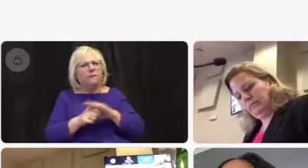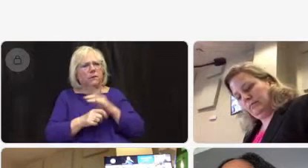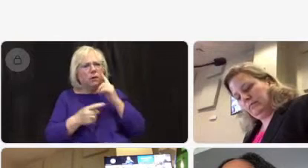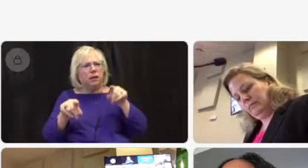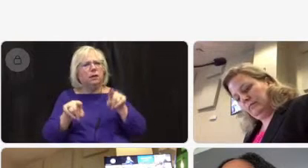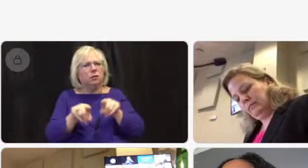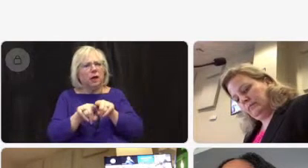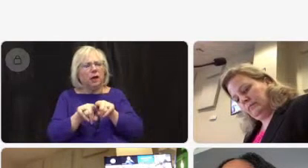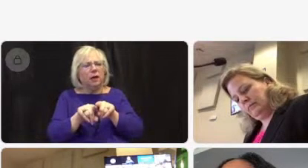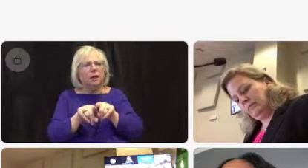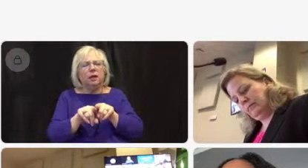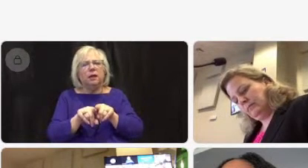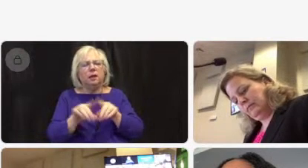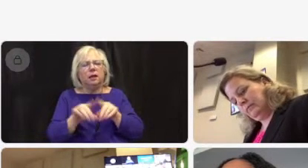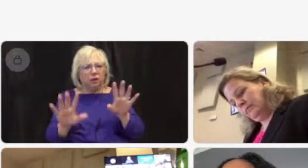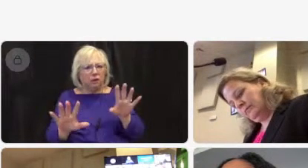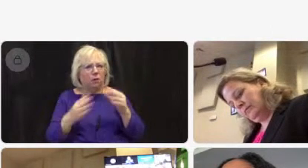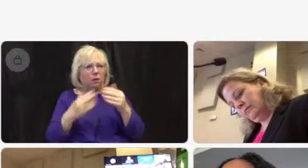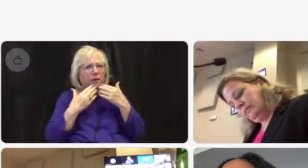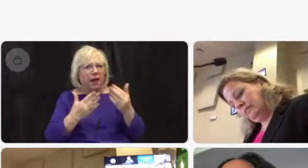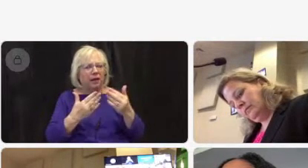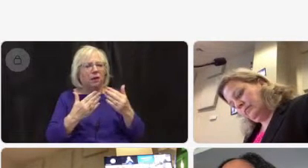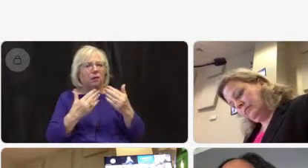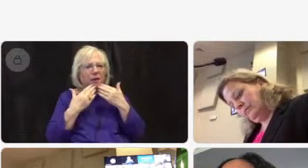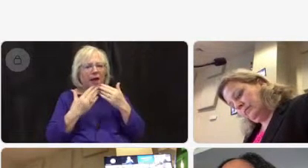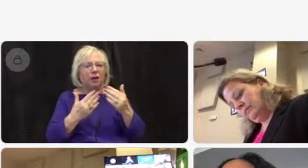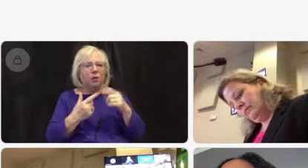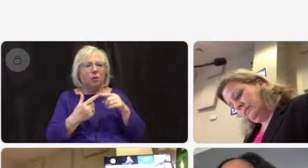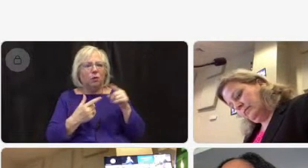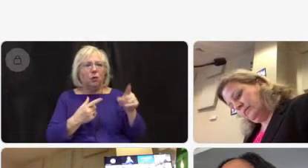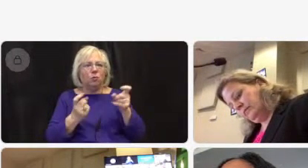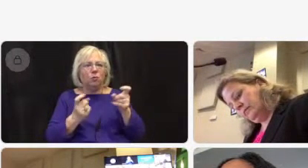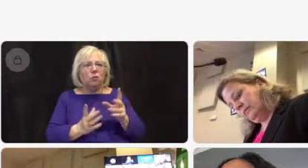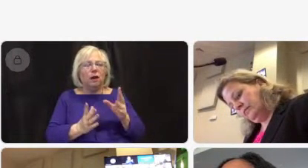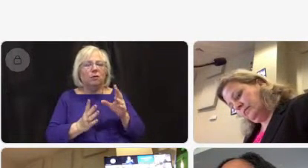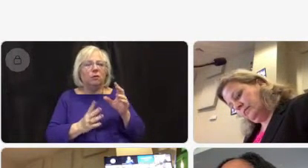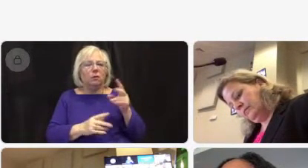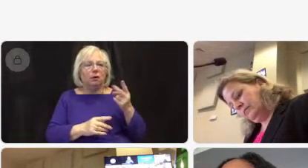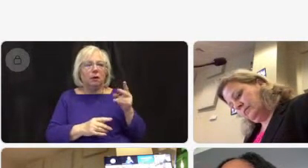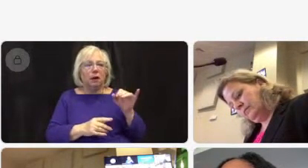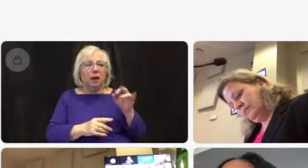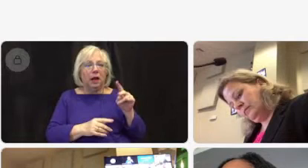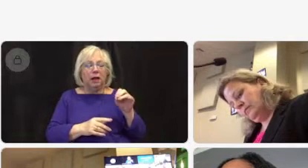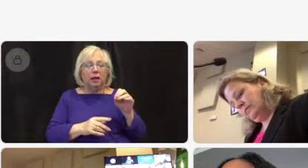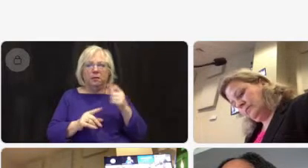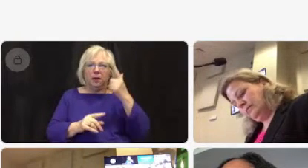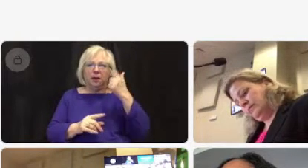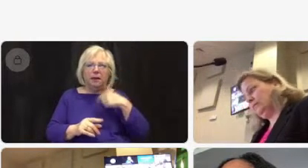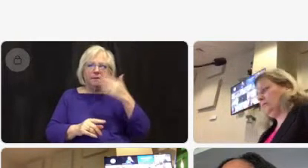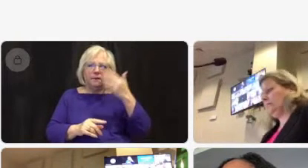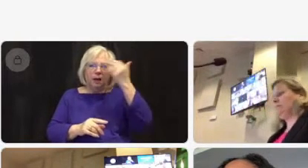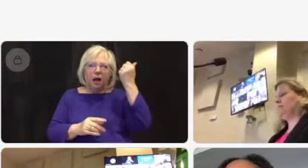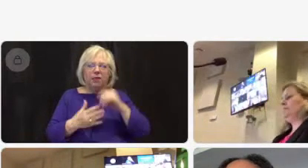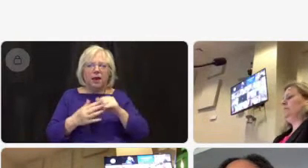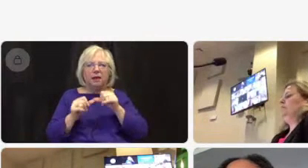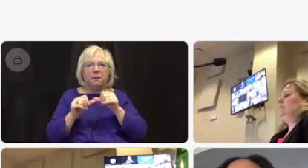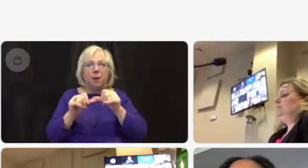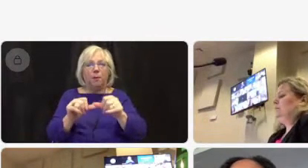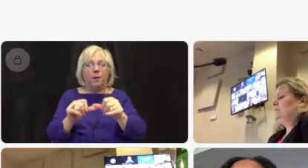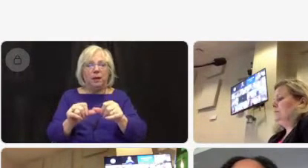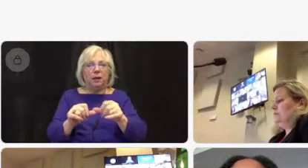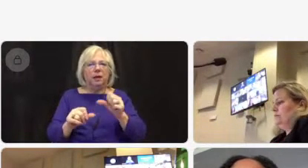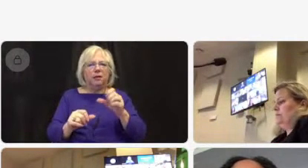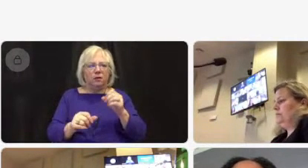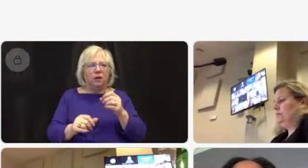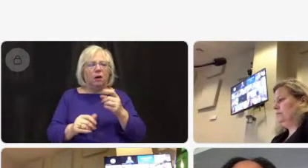I'll come to you, Director. So thank you, kudos to you, Director Hines, because I forgot to even mention that it's permanent. And so